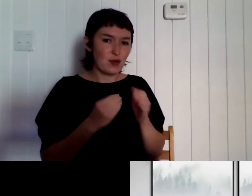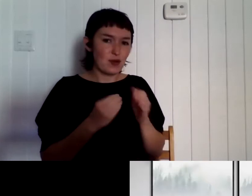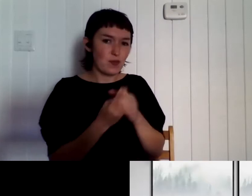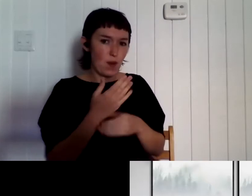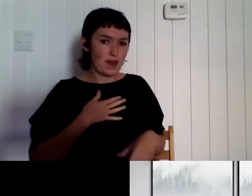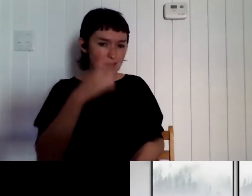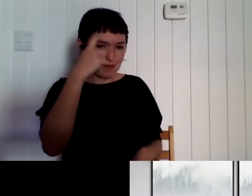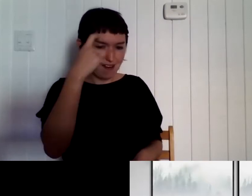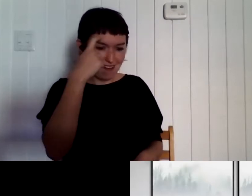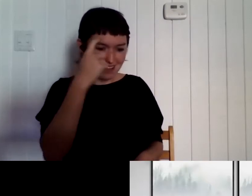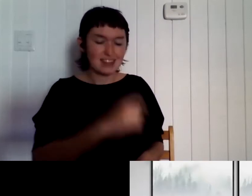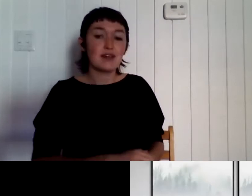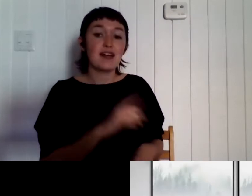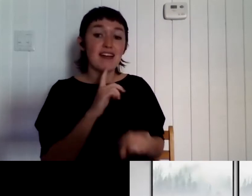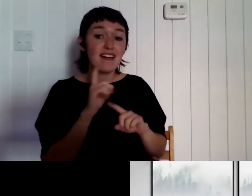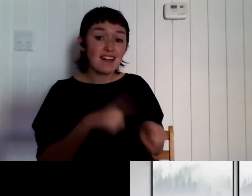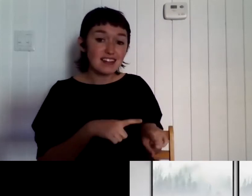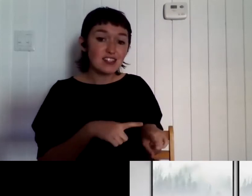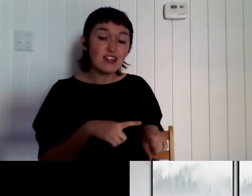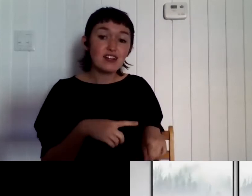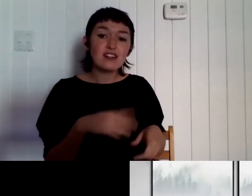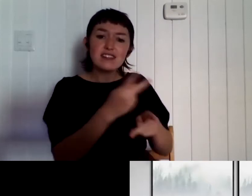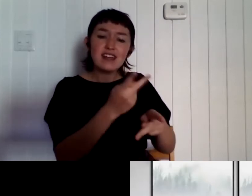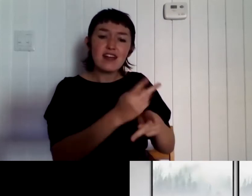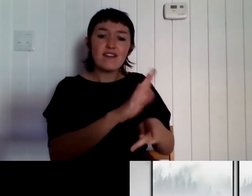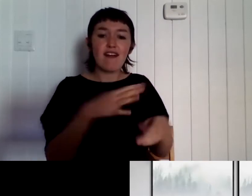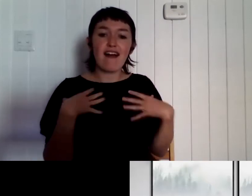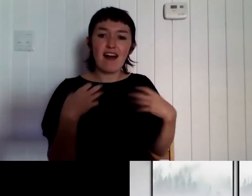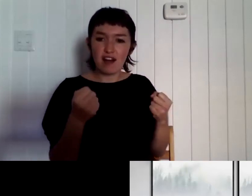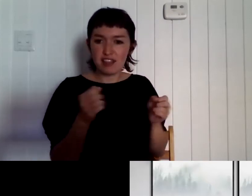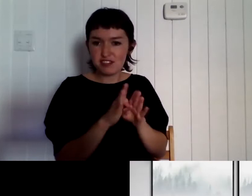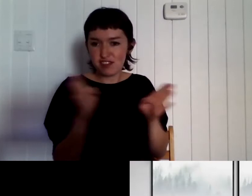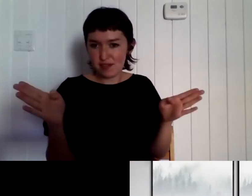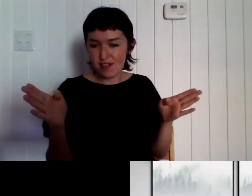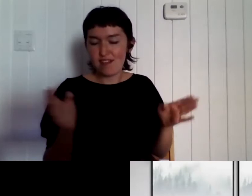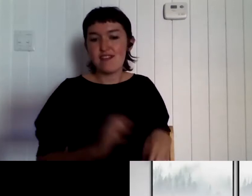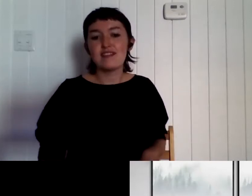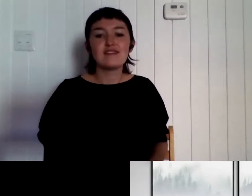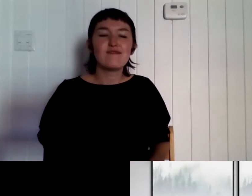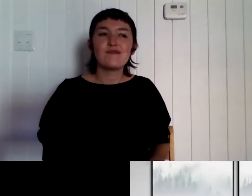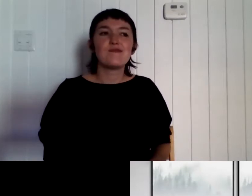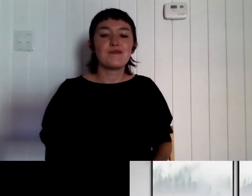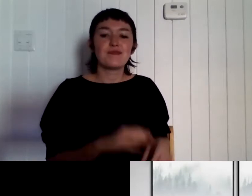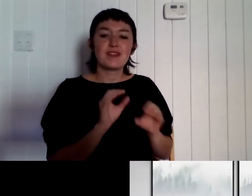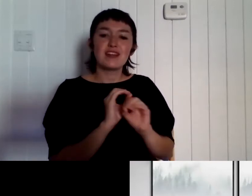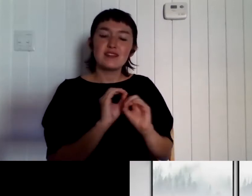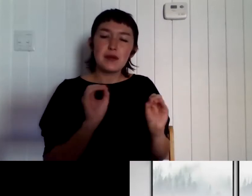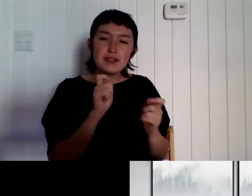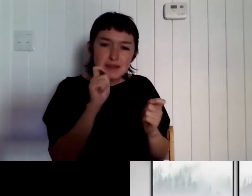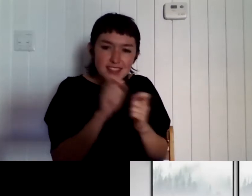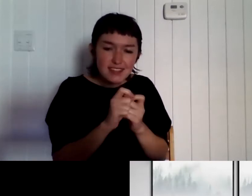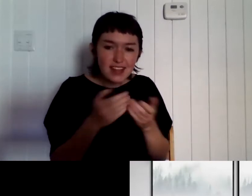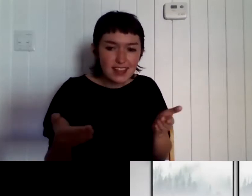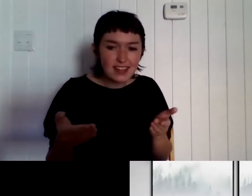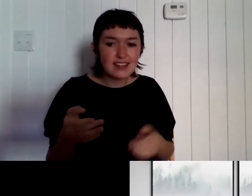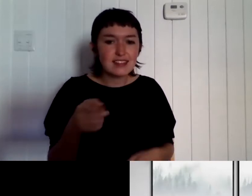to take care of your health more generally. So there aren't really specific things that you necessarily